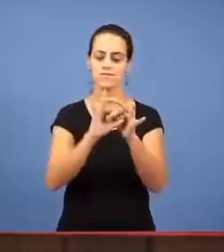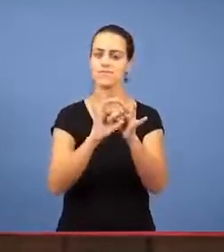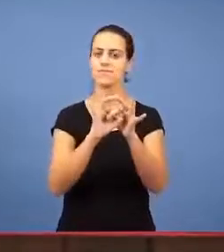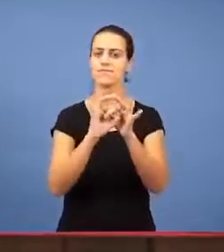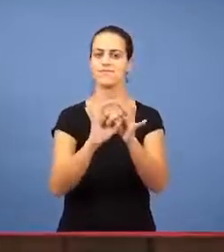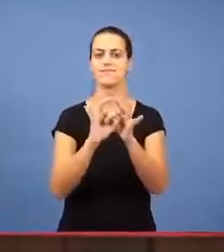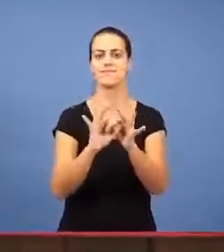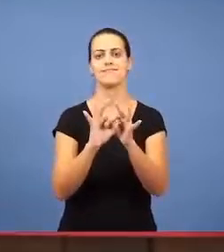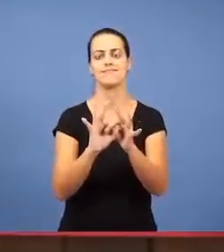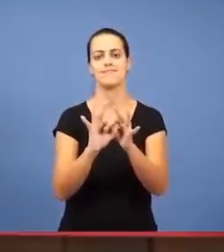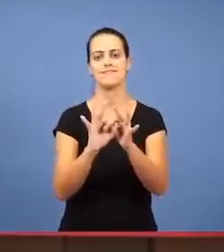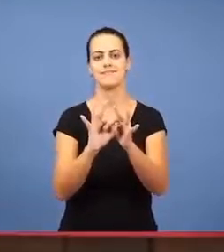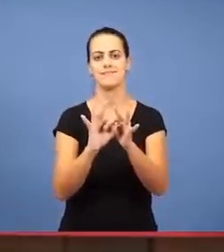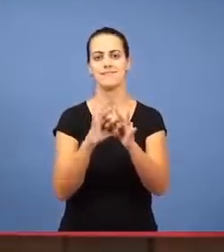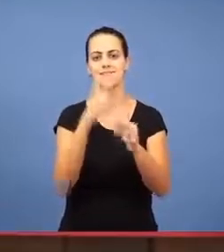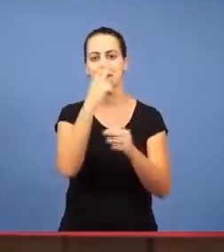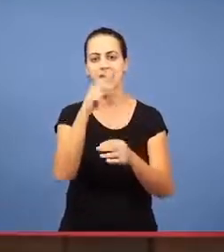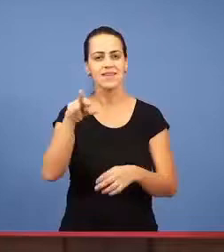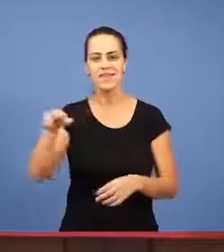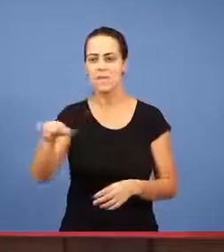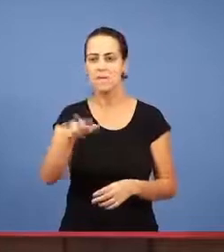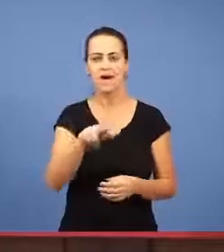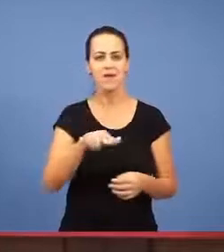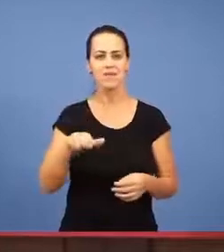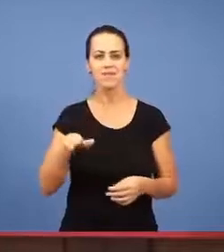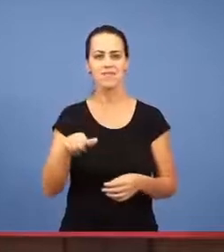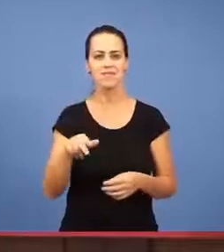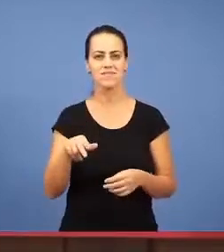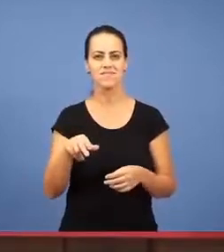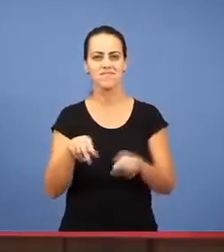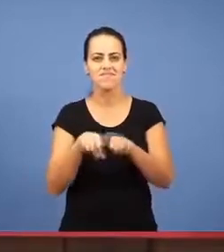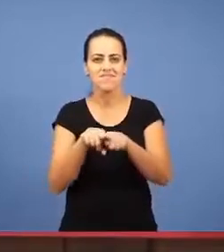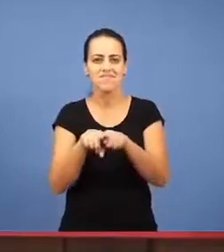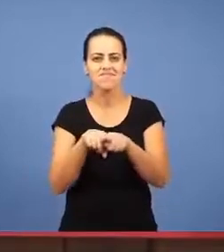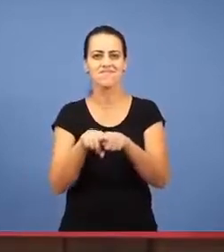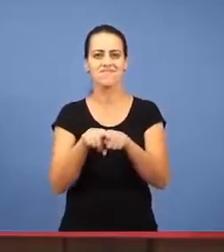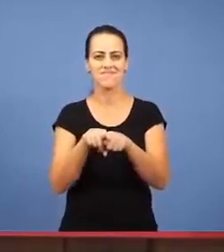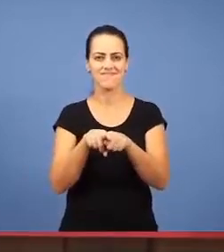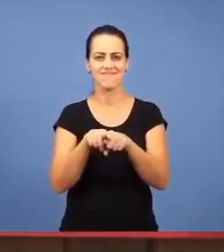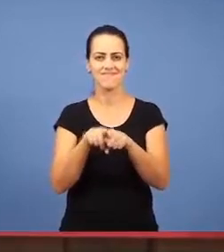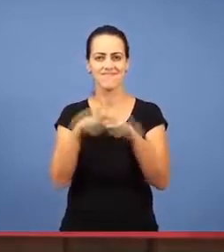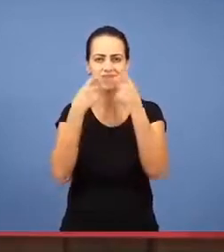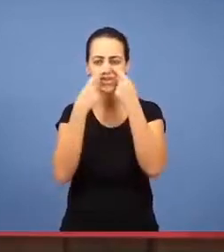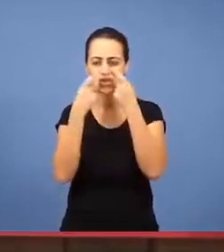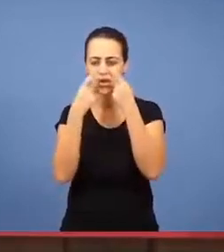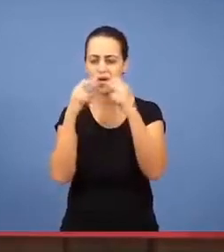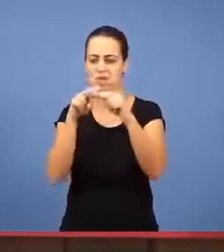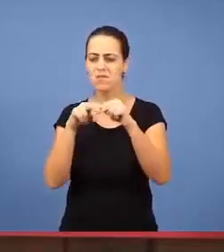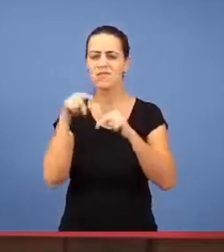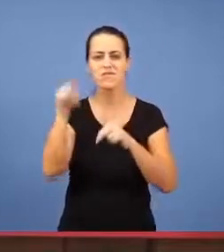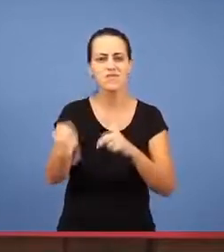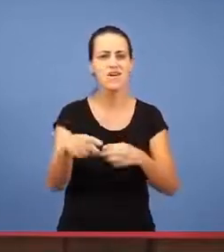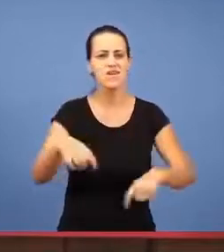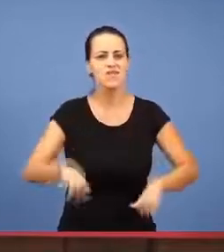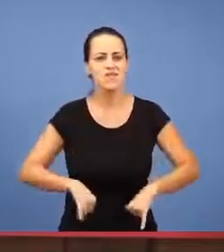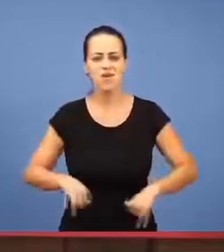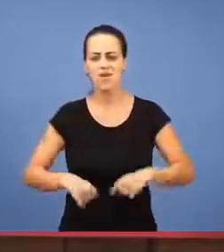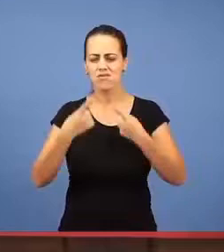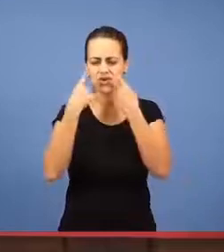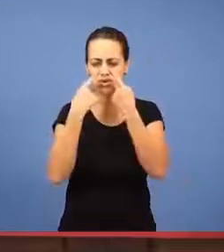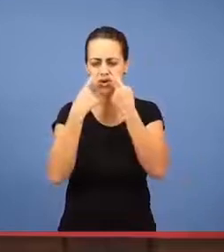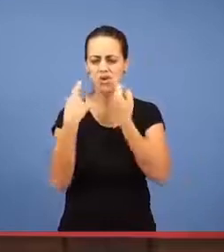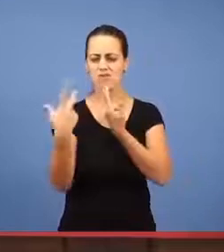our church is something that is, everybody knows because we have this relationship. The